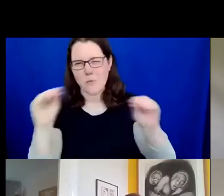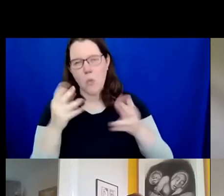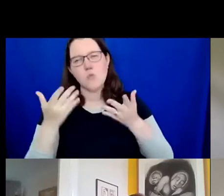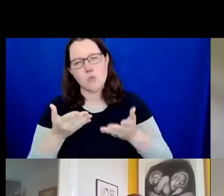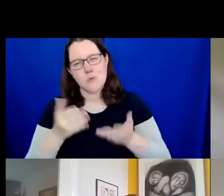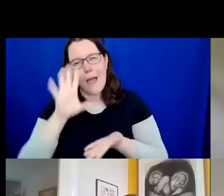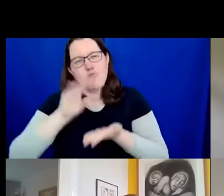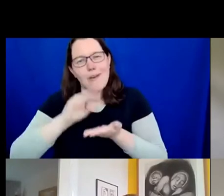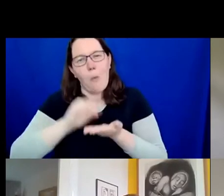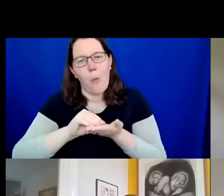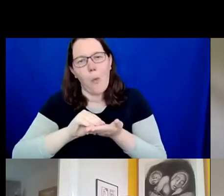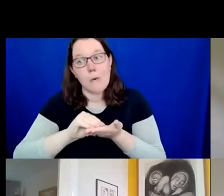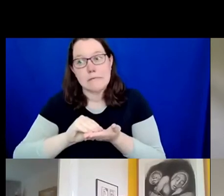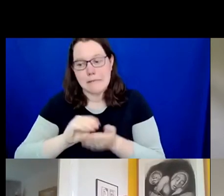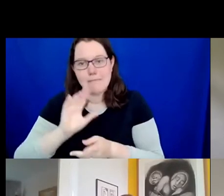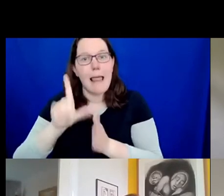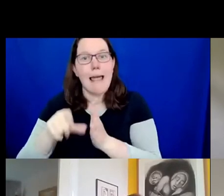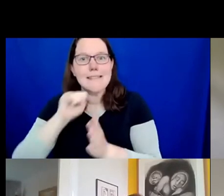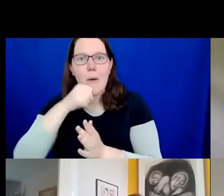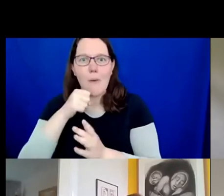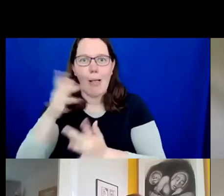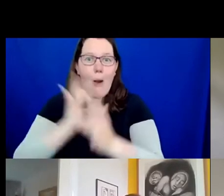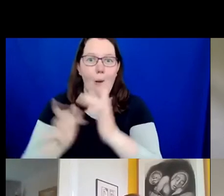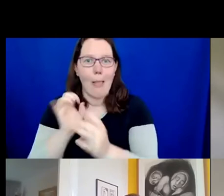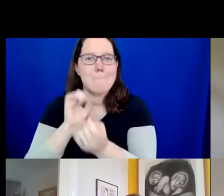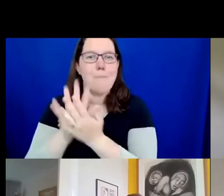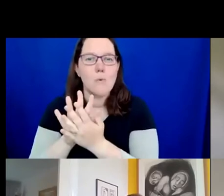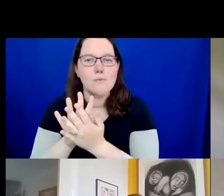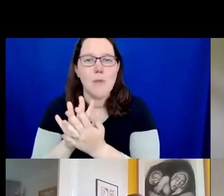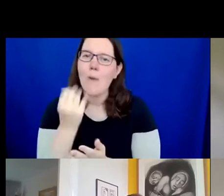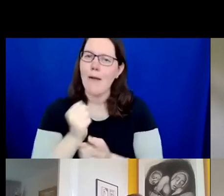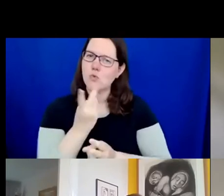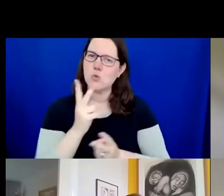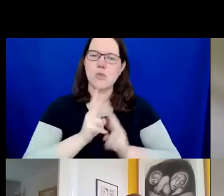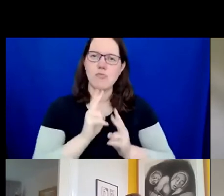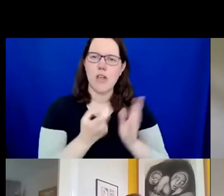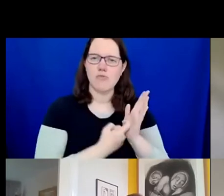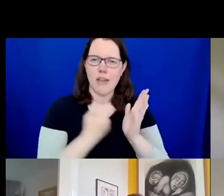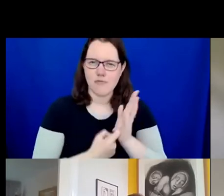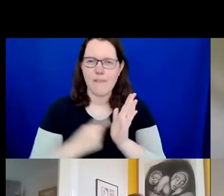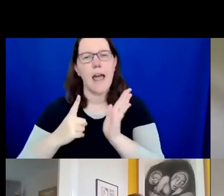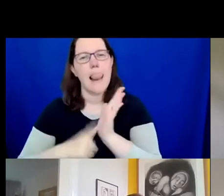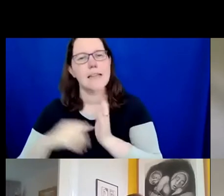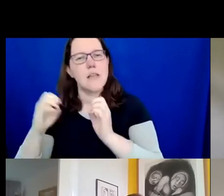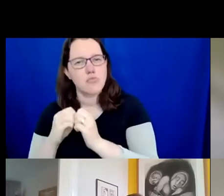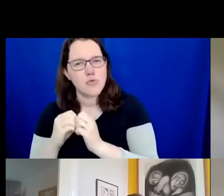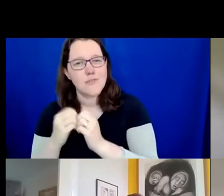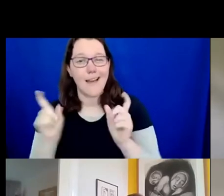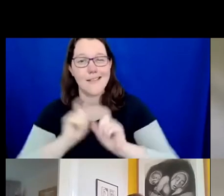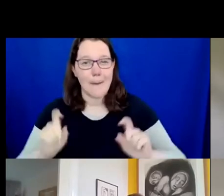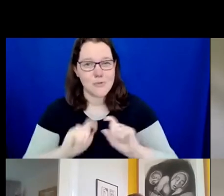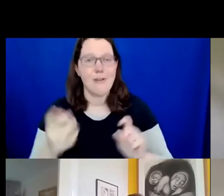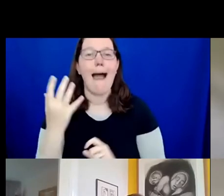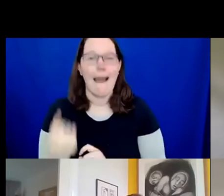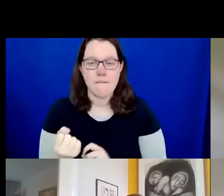British Sign Language provided by Rachel Radford and Linda Bruce. We also have live captioning by Joanne Petre. Captions can